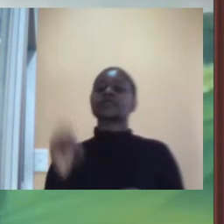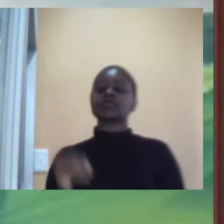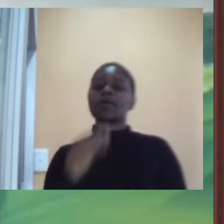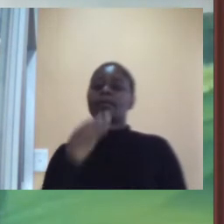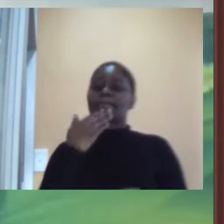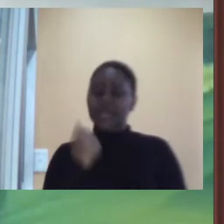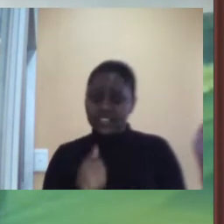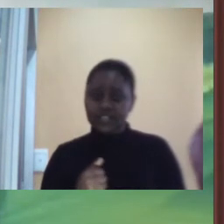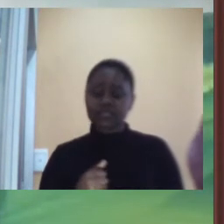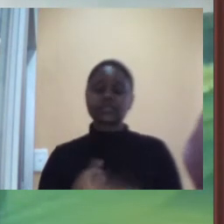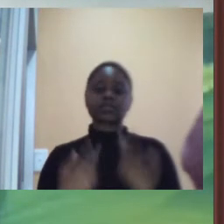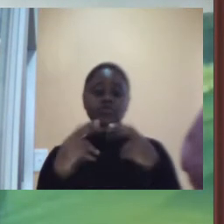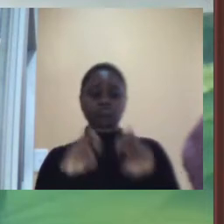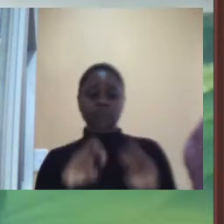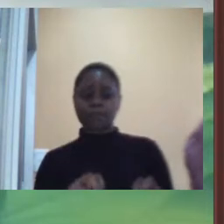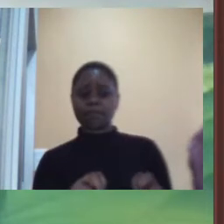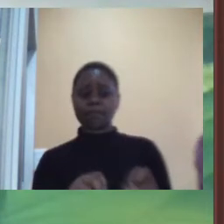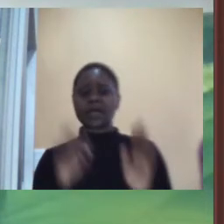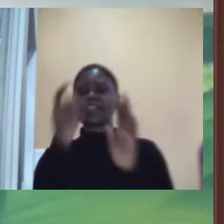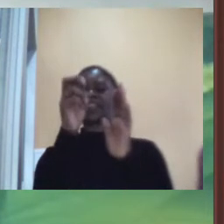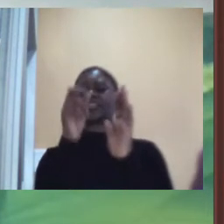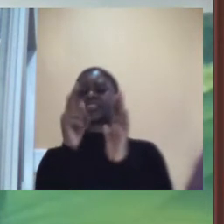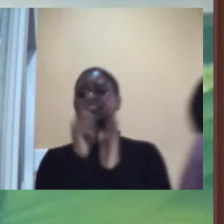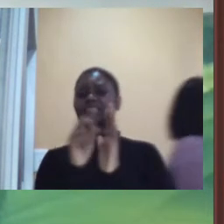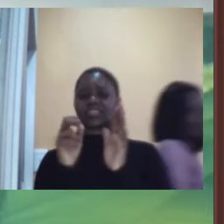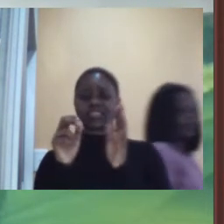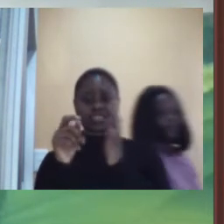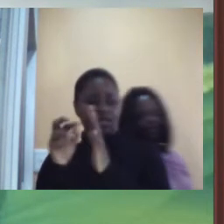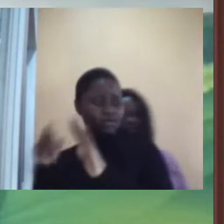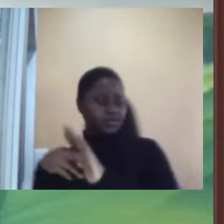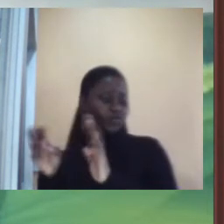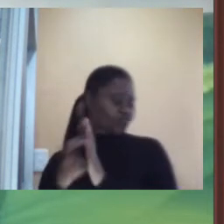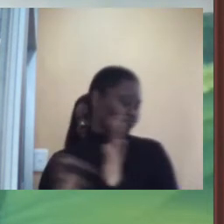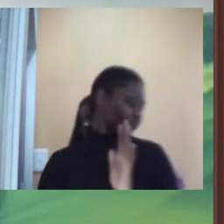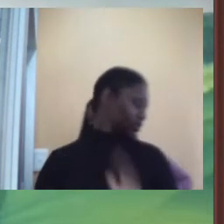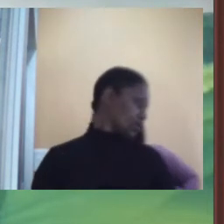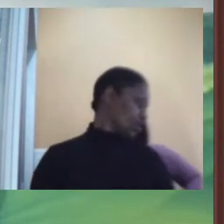please and tell her that she referred to a member as an honourable member.